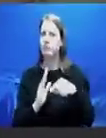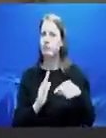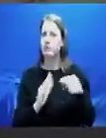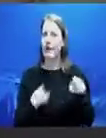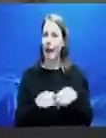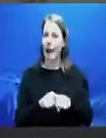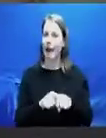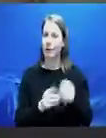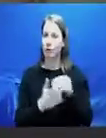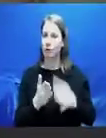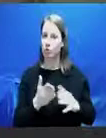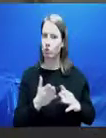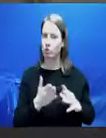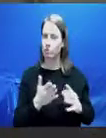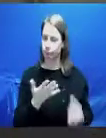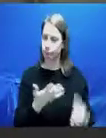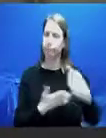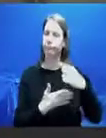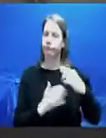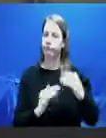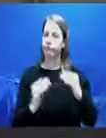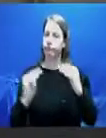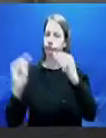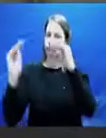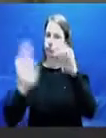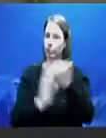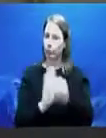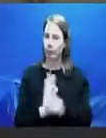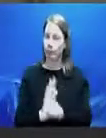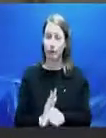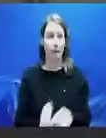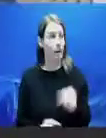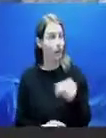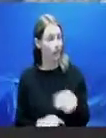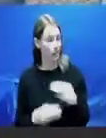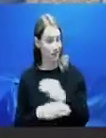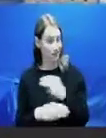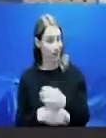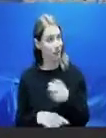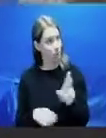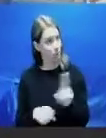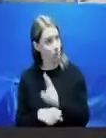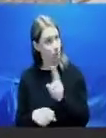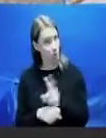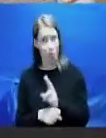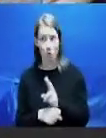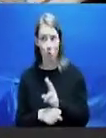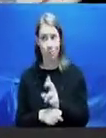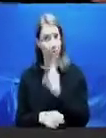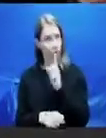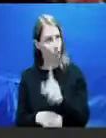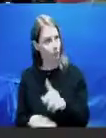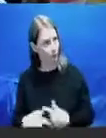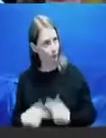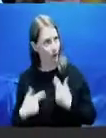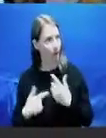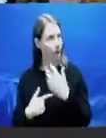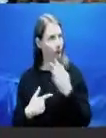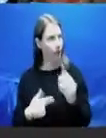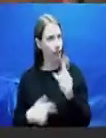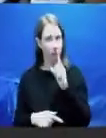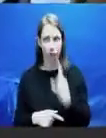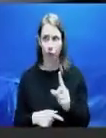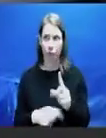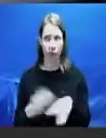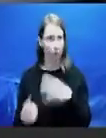important. It is the mathematics you use in real life and on most jobs. Just because it's in a lower grade doesn't mean it's less